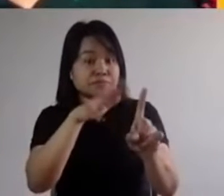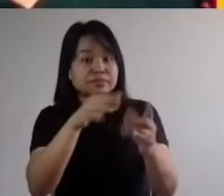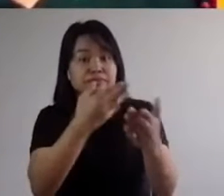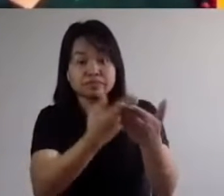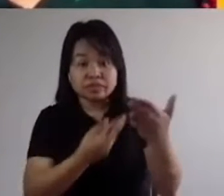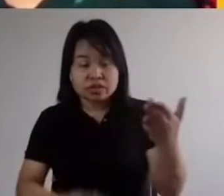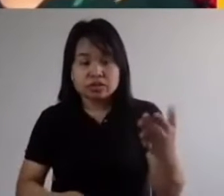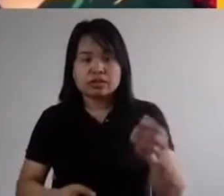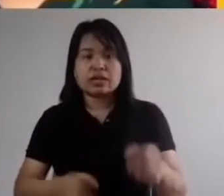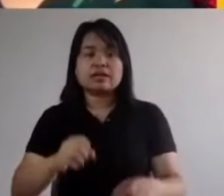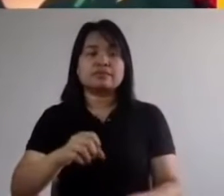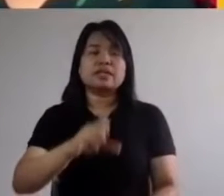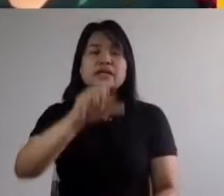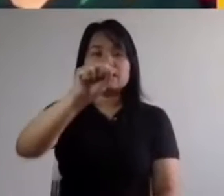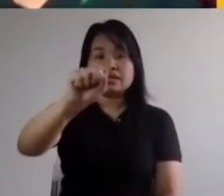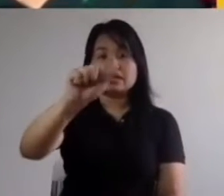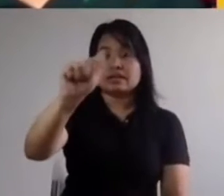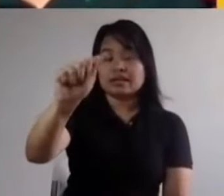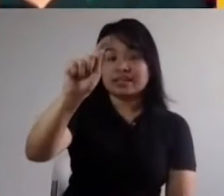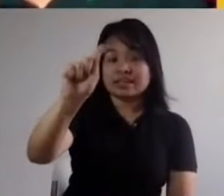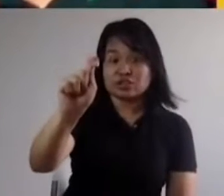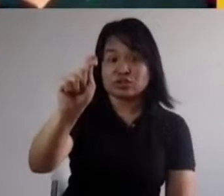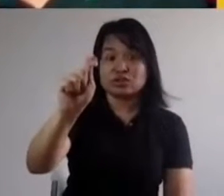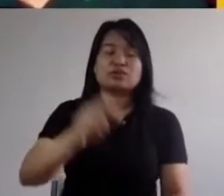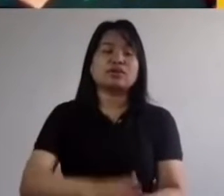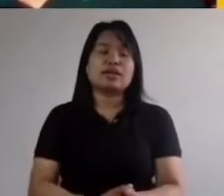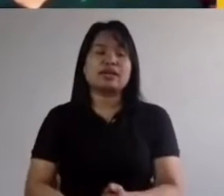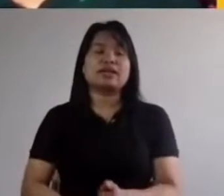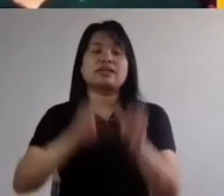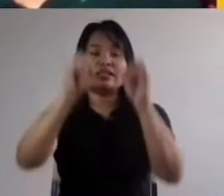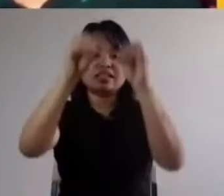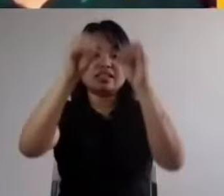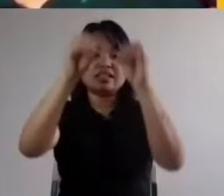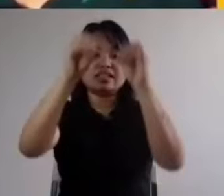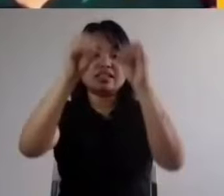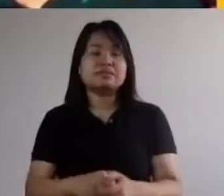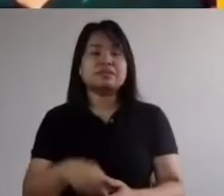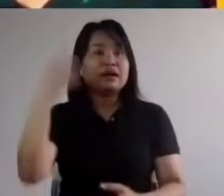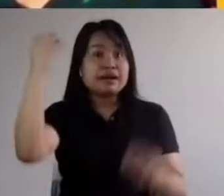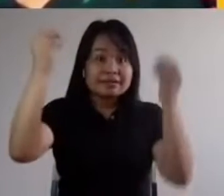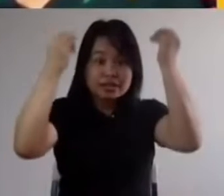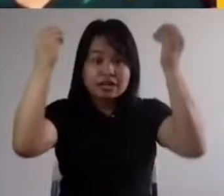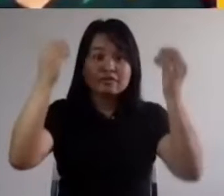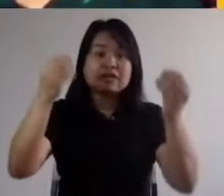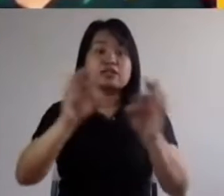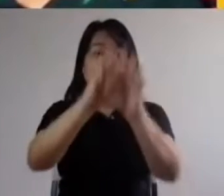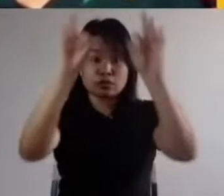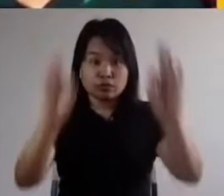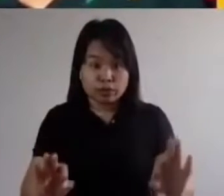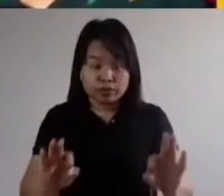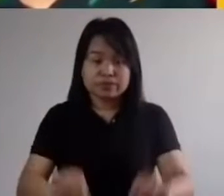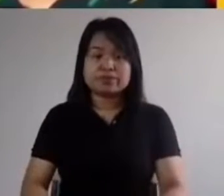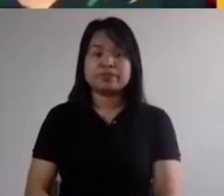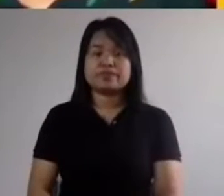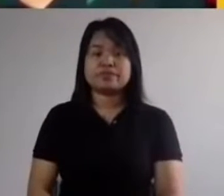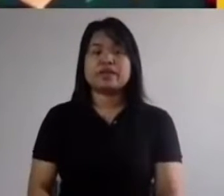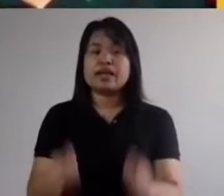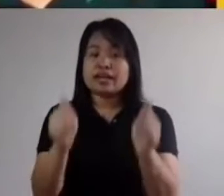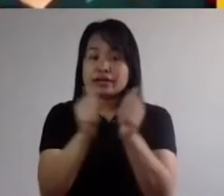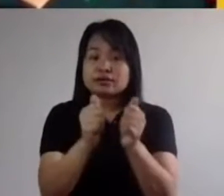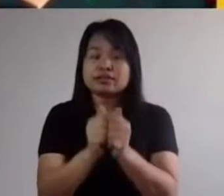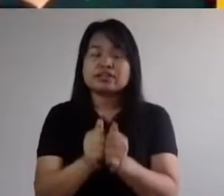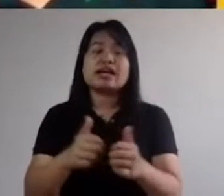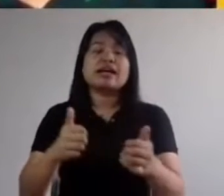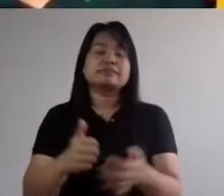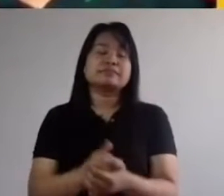and teacher reflection form, including the Rater Approving Authority Matrix for teachers